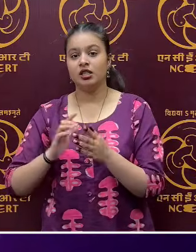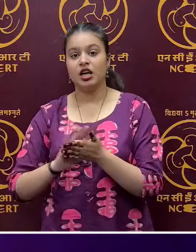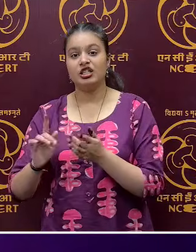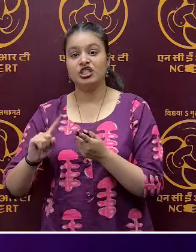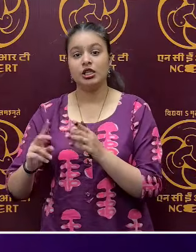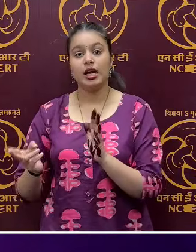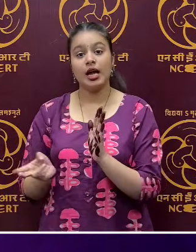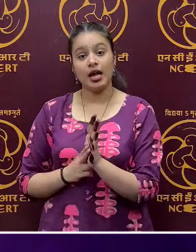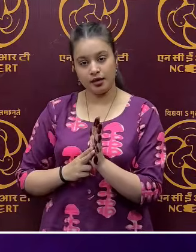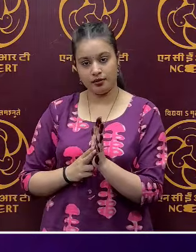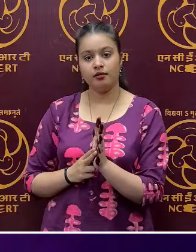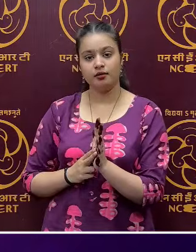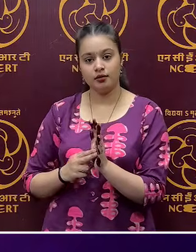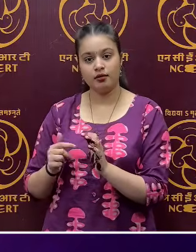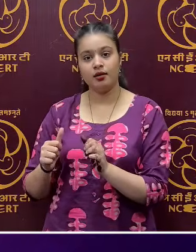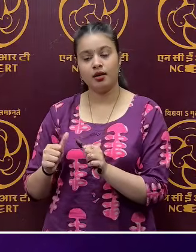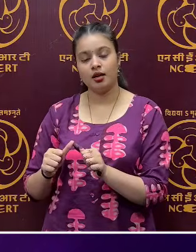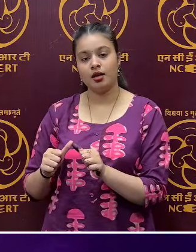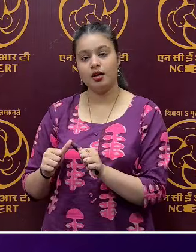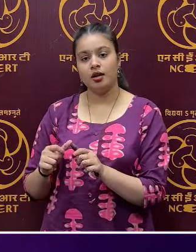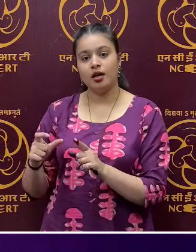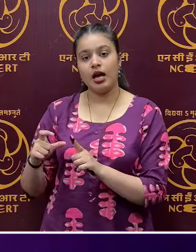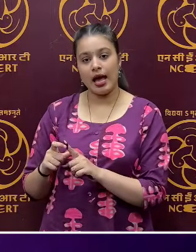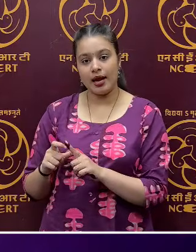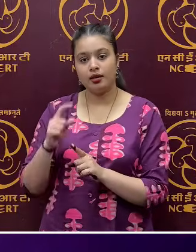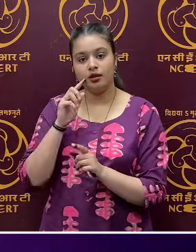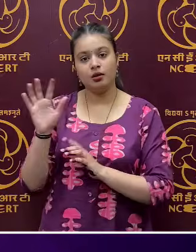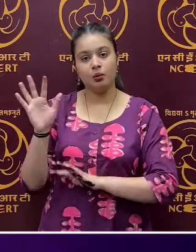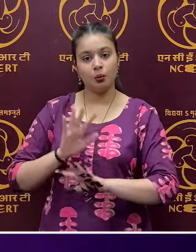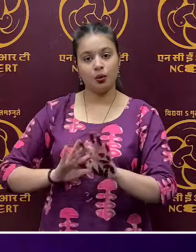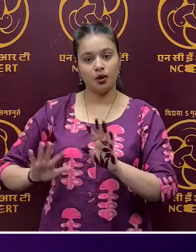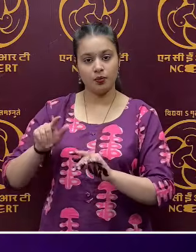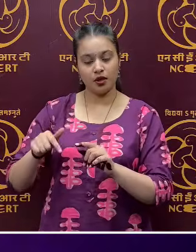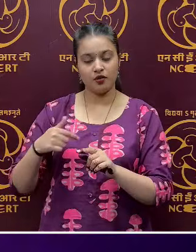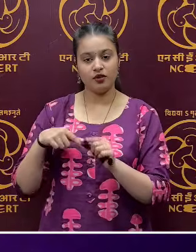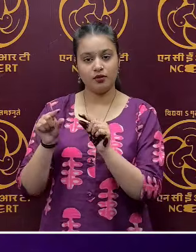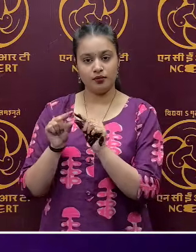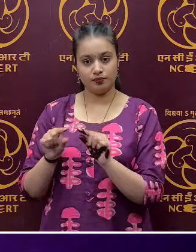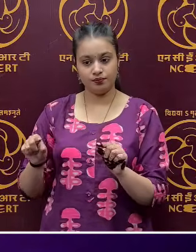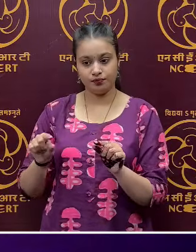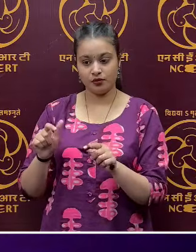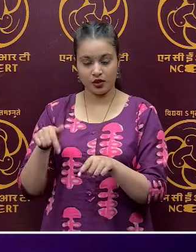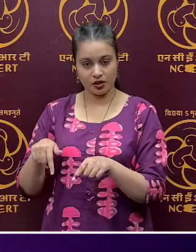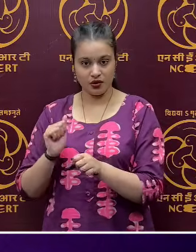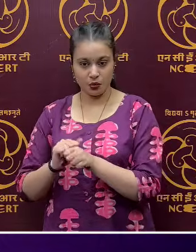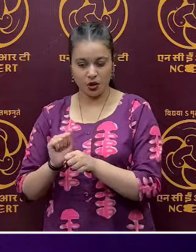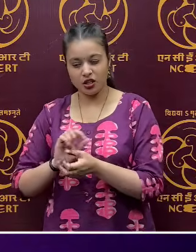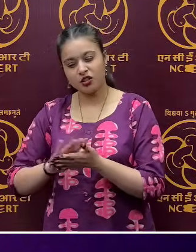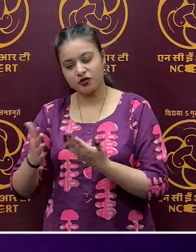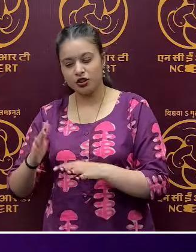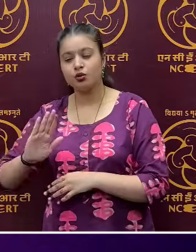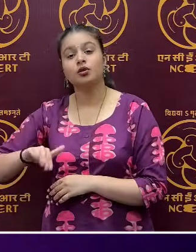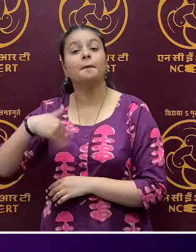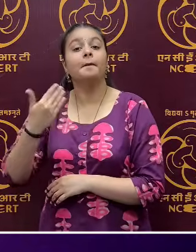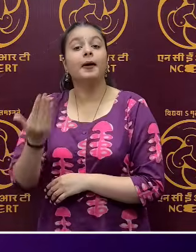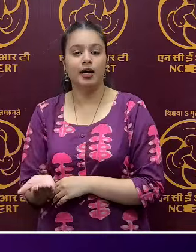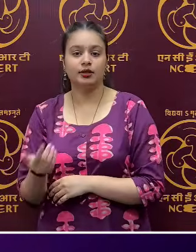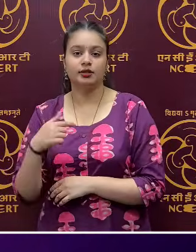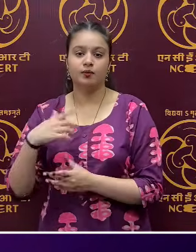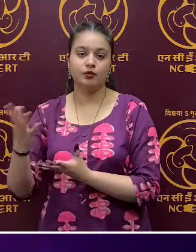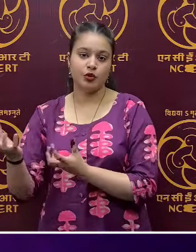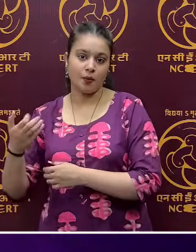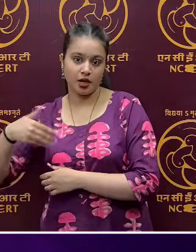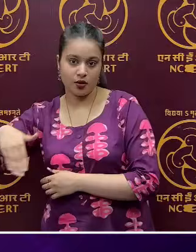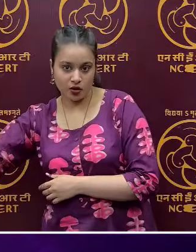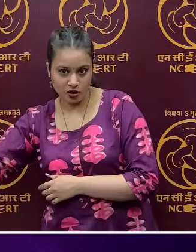adverb, time-based adverb, which everybody knows. Let me first complete the work, then we will go shopping. Now